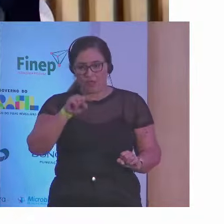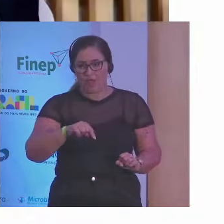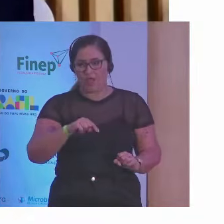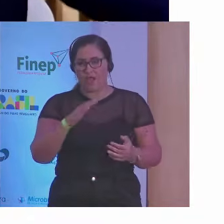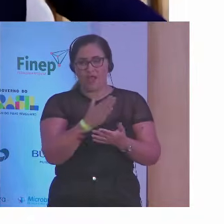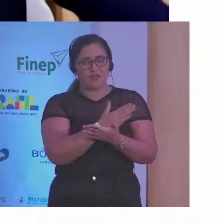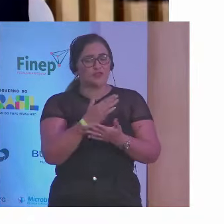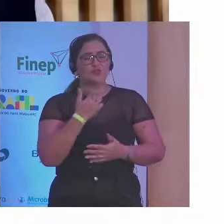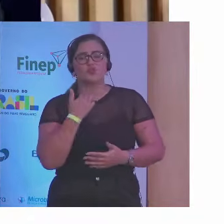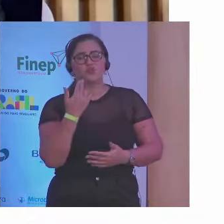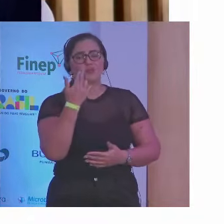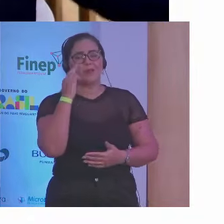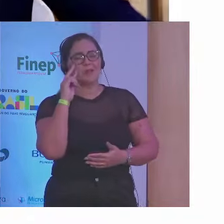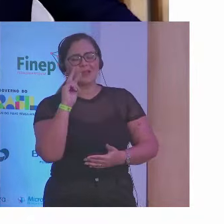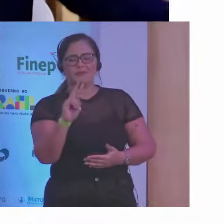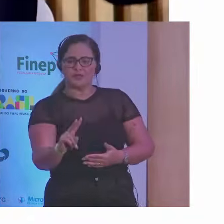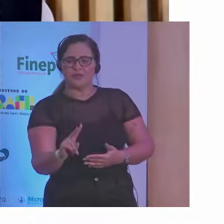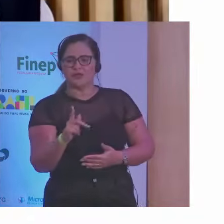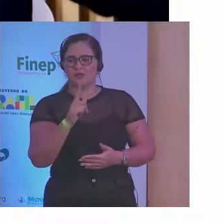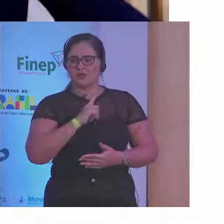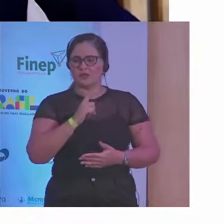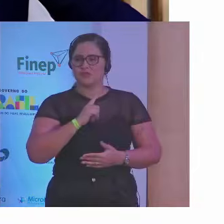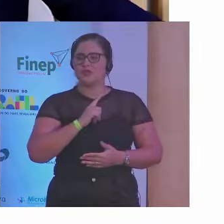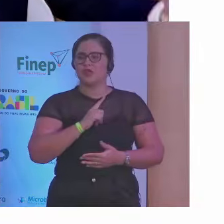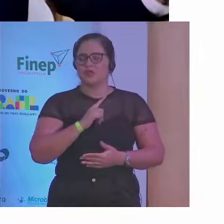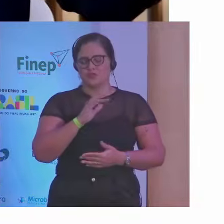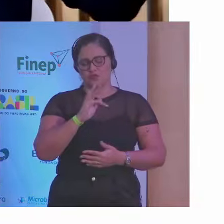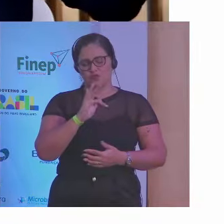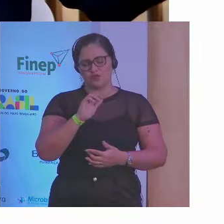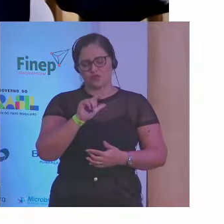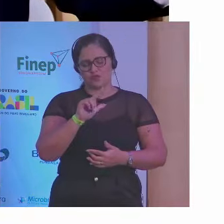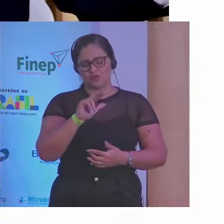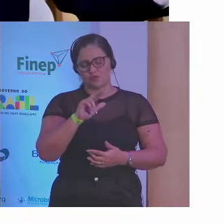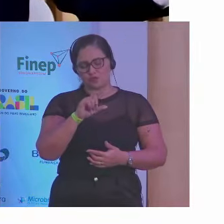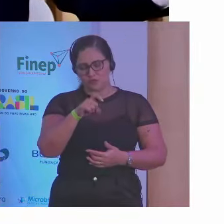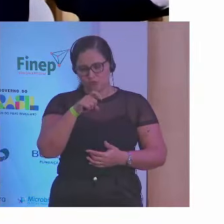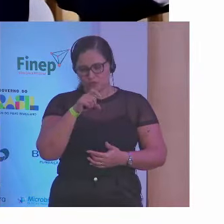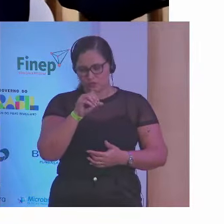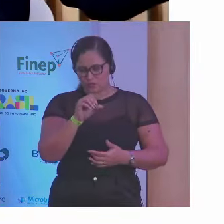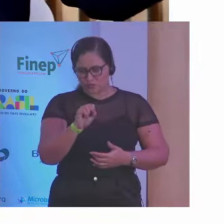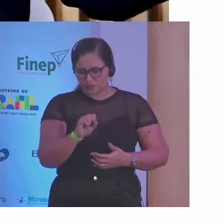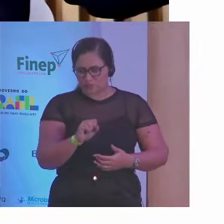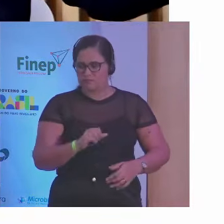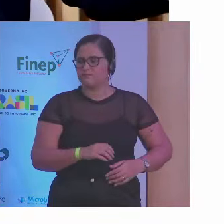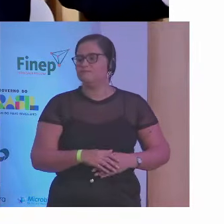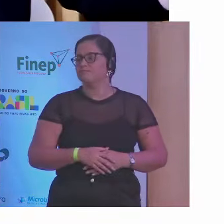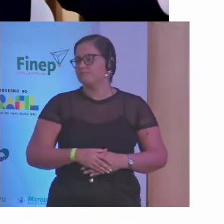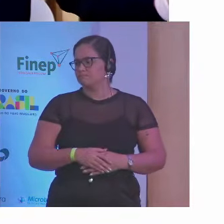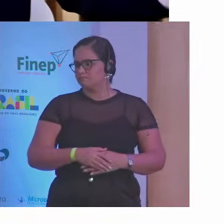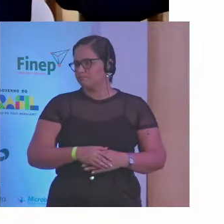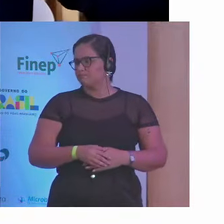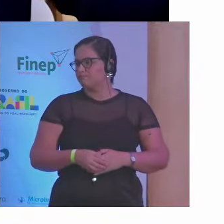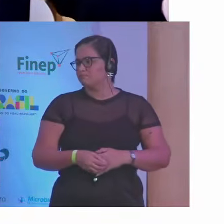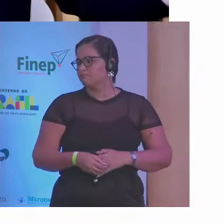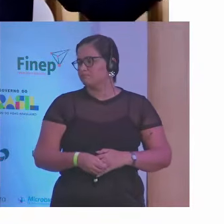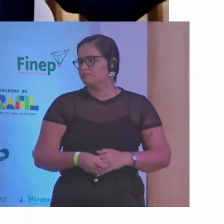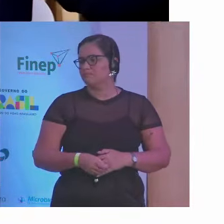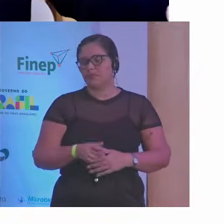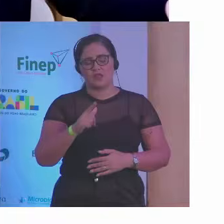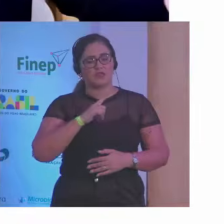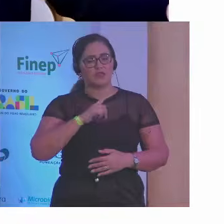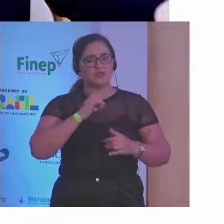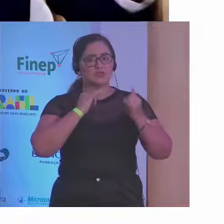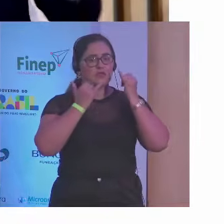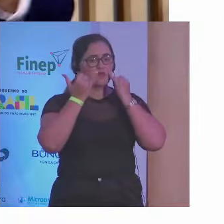Argo floats that are going for the water column. I mean, having the biogeochemistry information on this part is